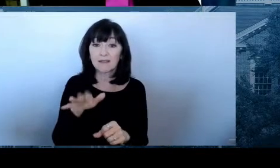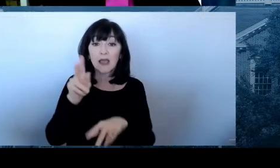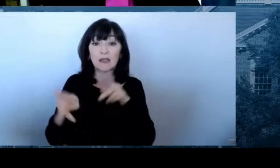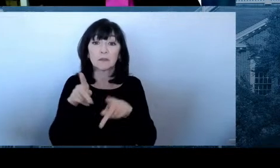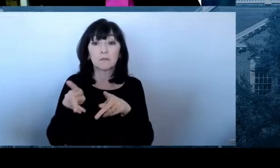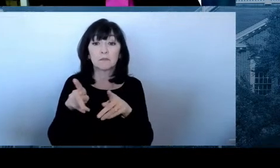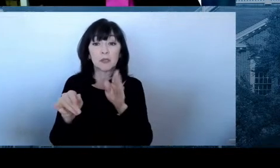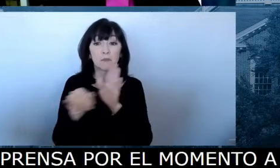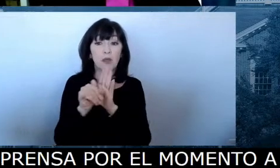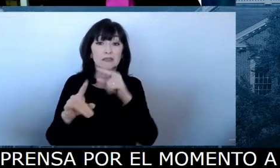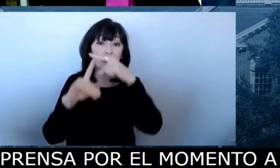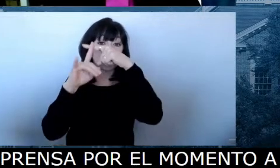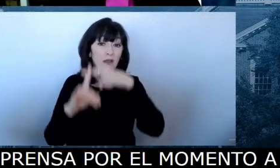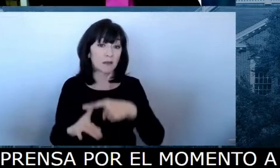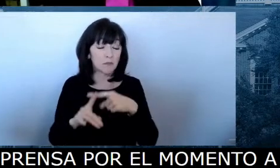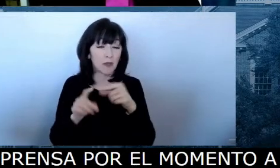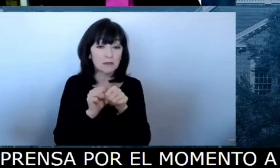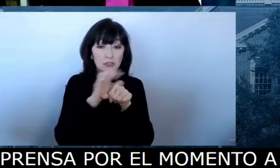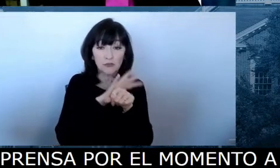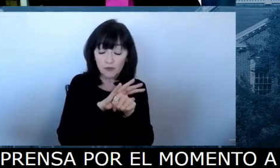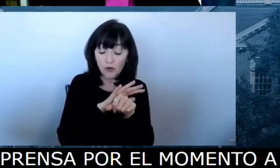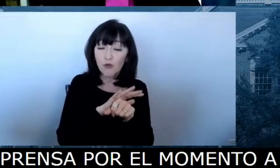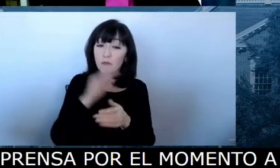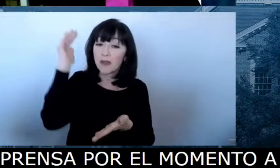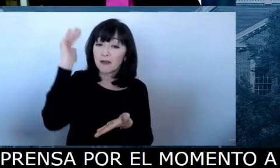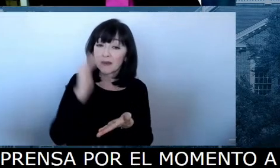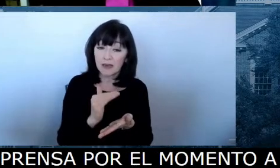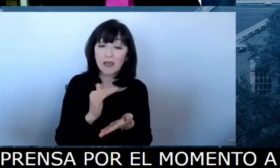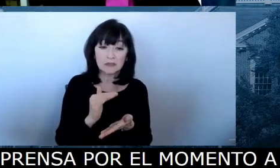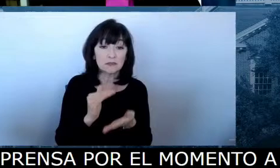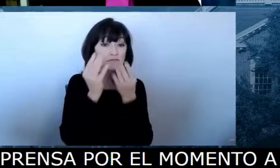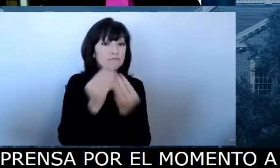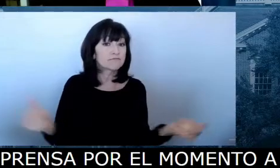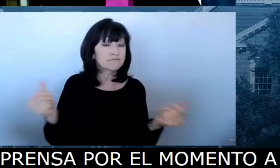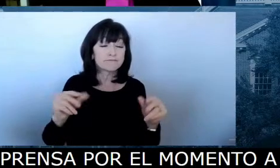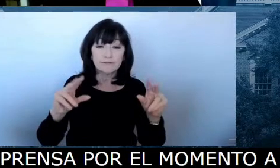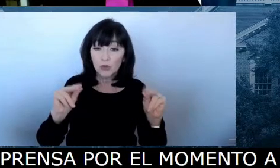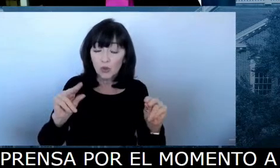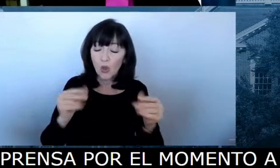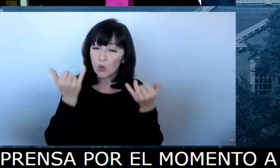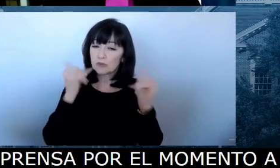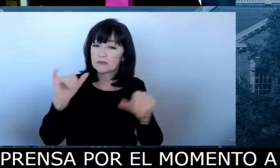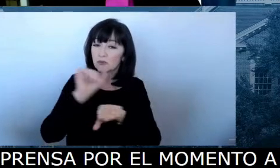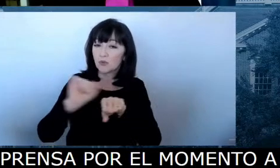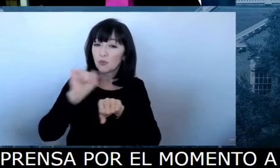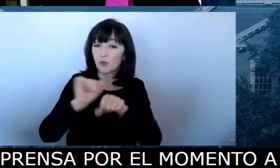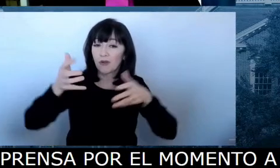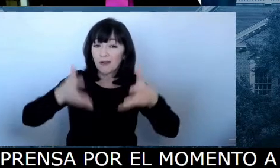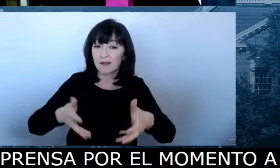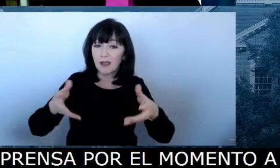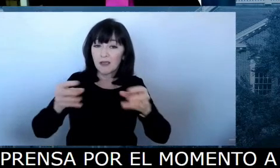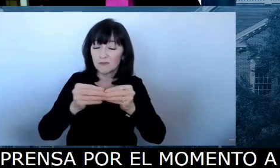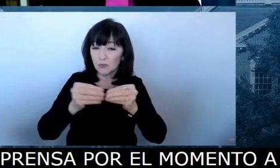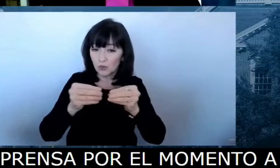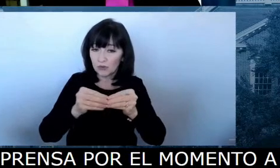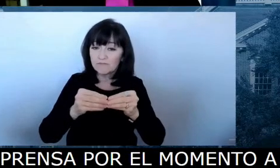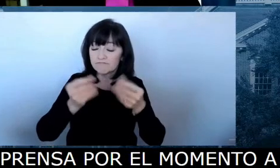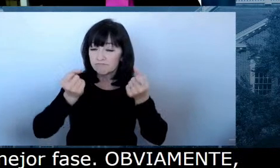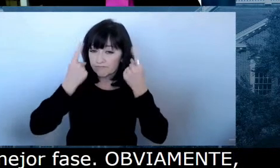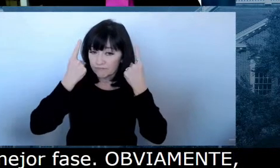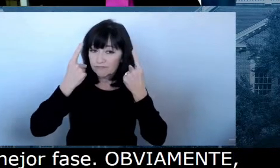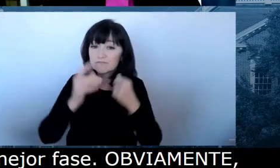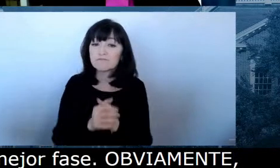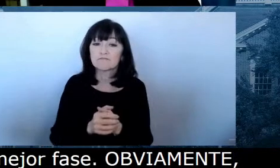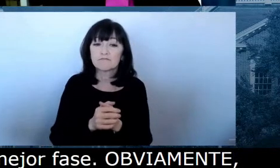of tests that are positive. We're not where we want to be. We still have a little ways to go there. We've got some work to do with our